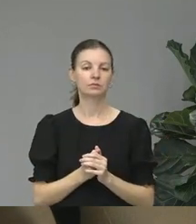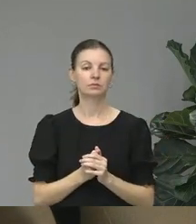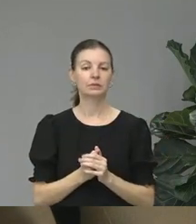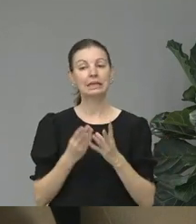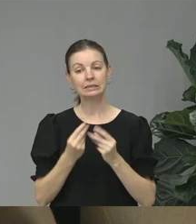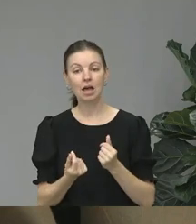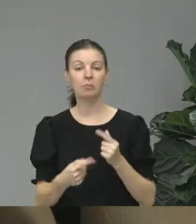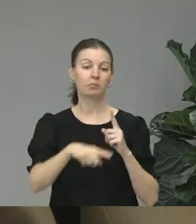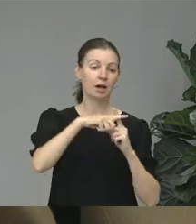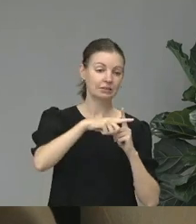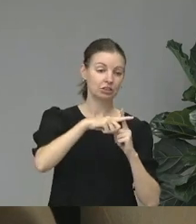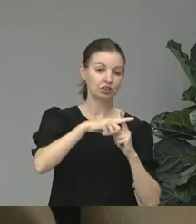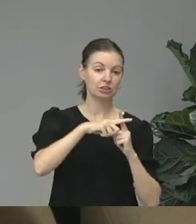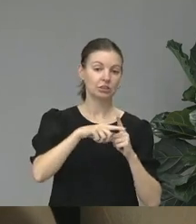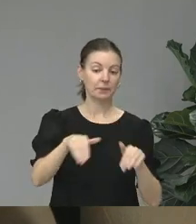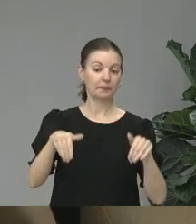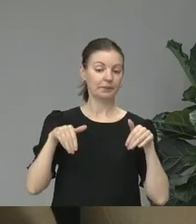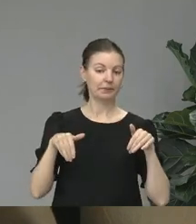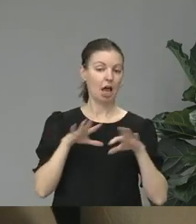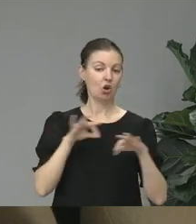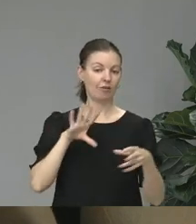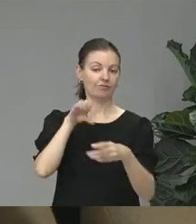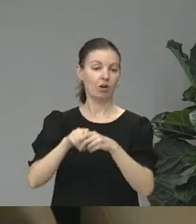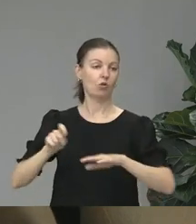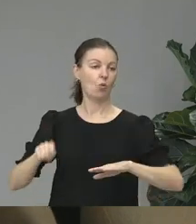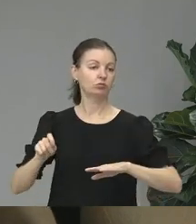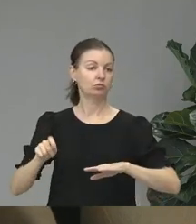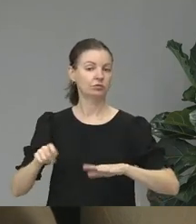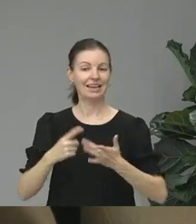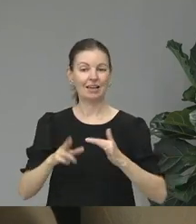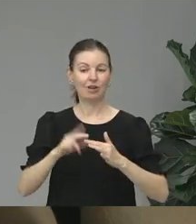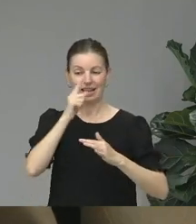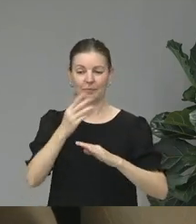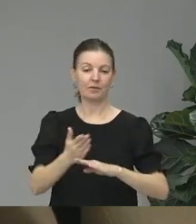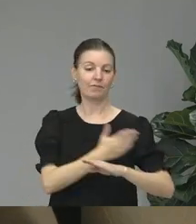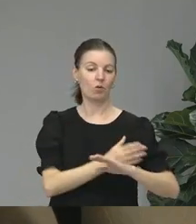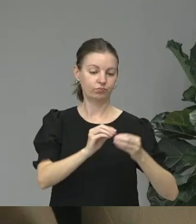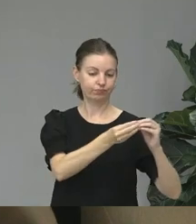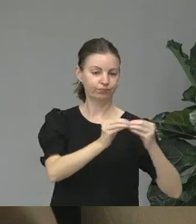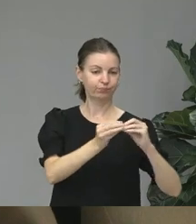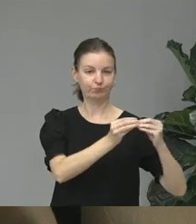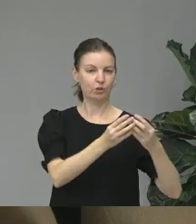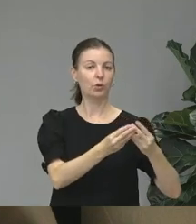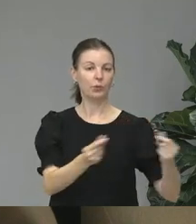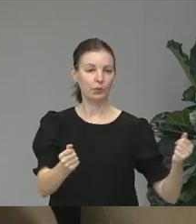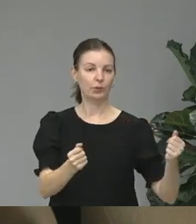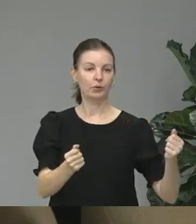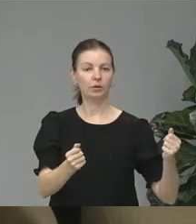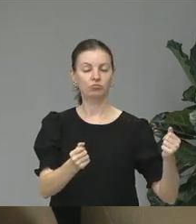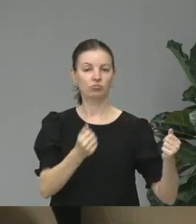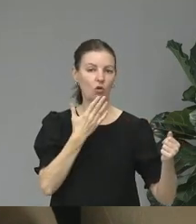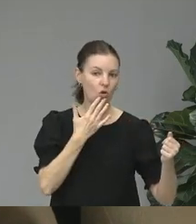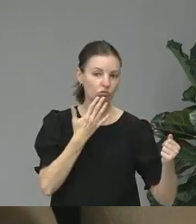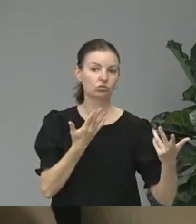are some advantages in staying out of the courts if you can get a resolution, you know, costs and also